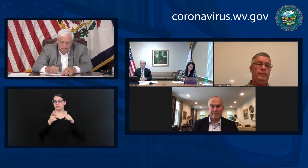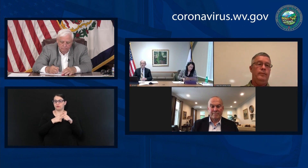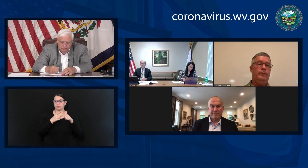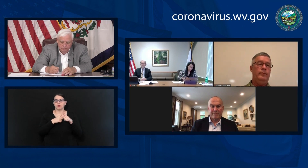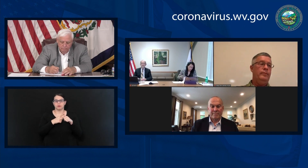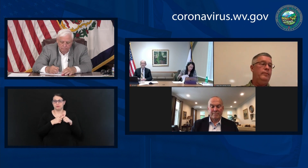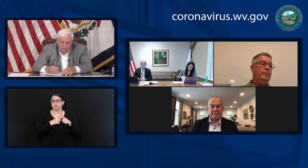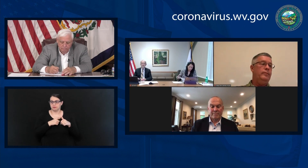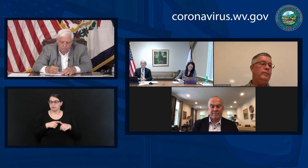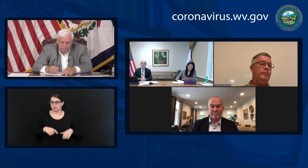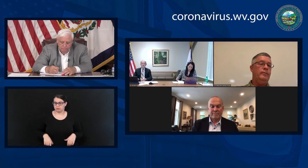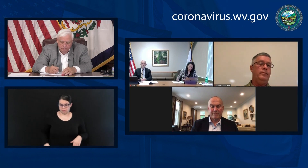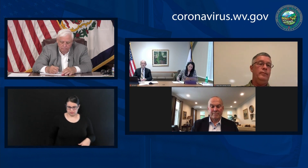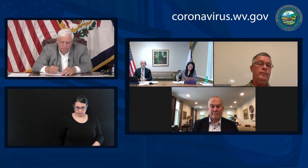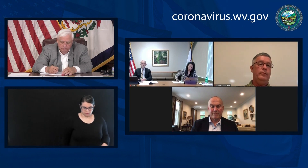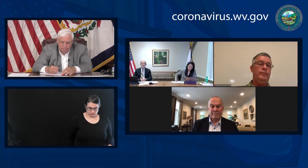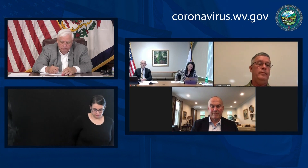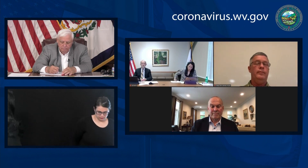Ogden Newspapers.